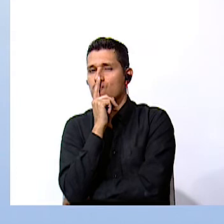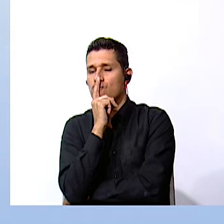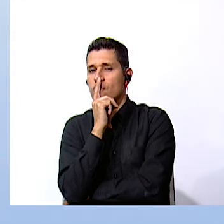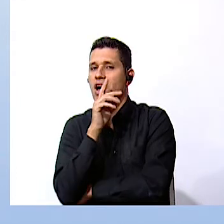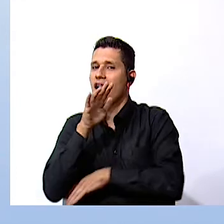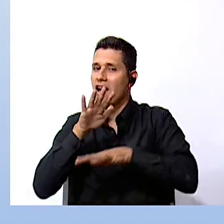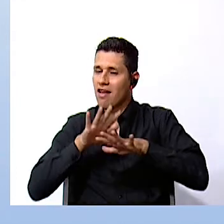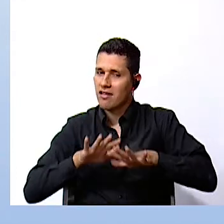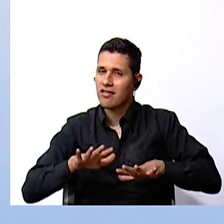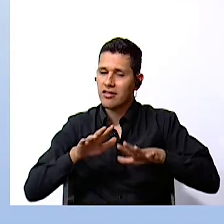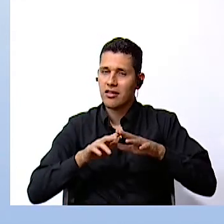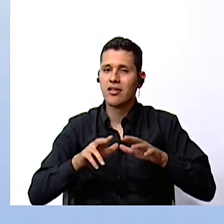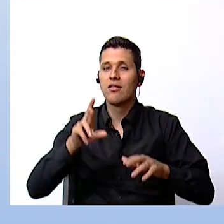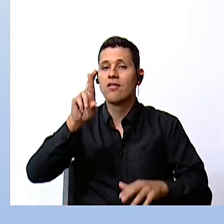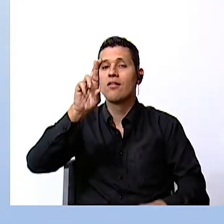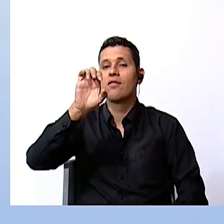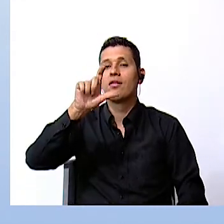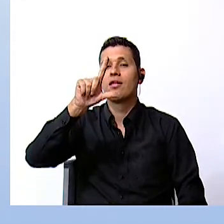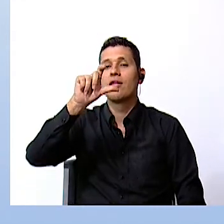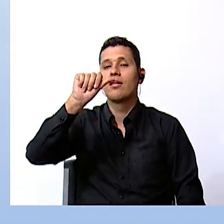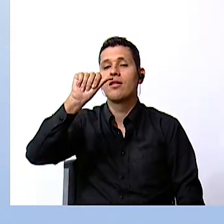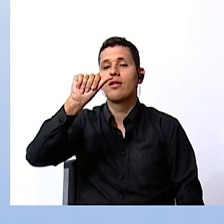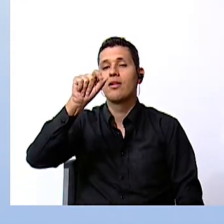Relaxing, walking,